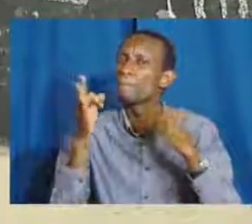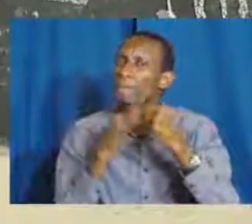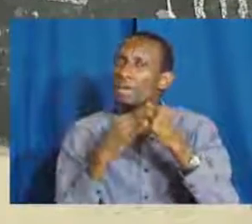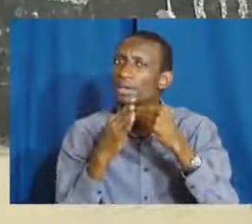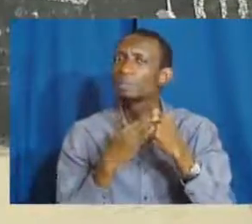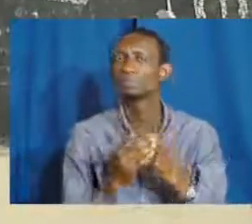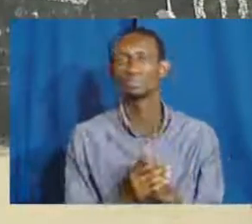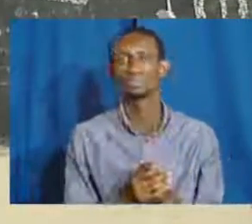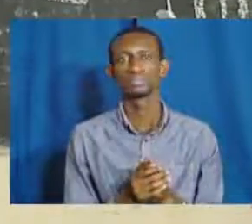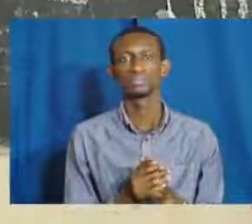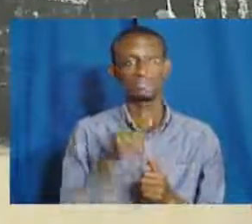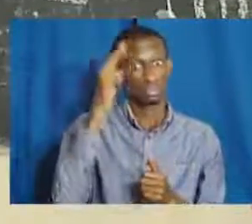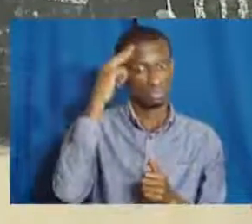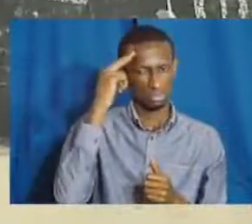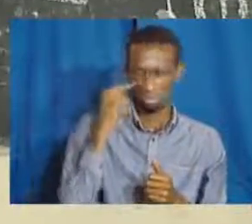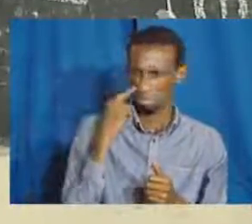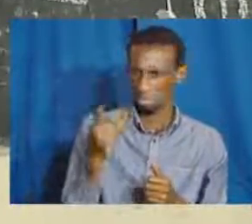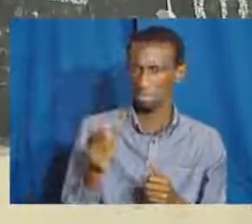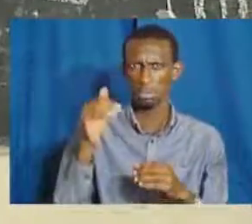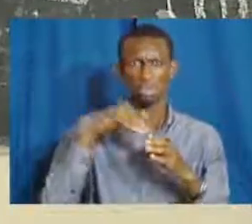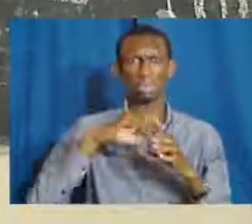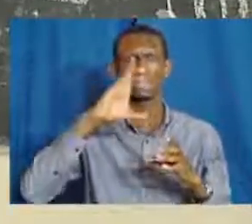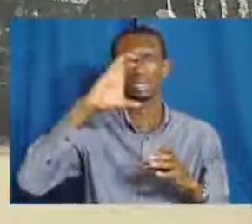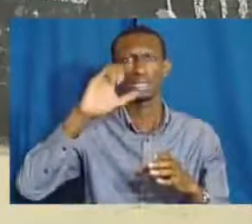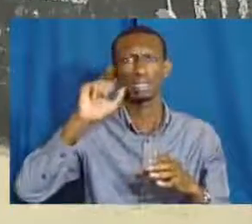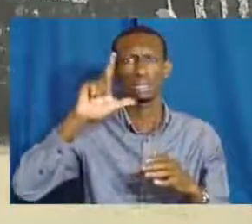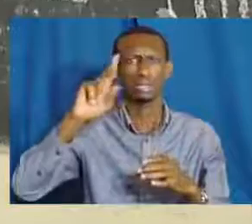you to look at the calendar. If you